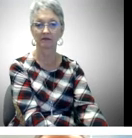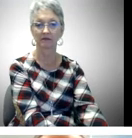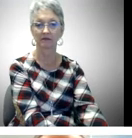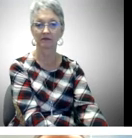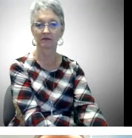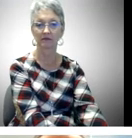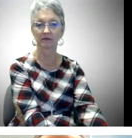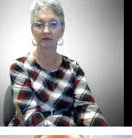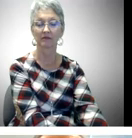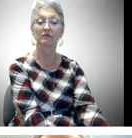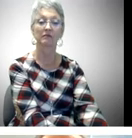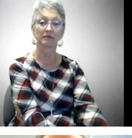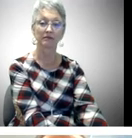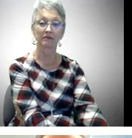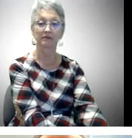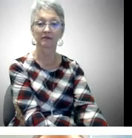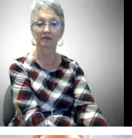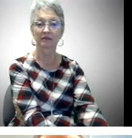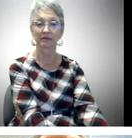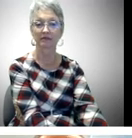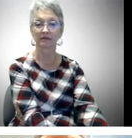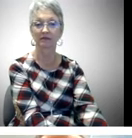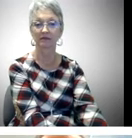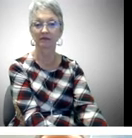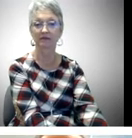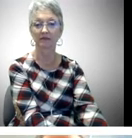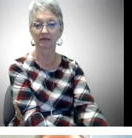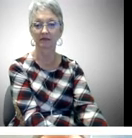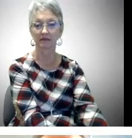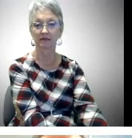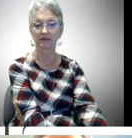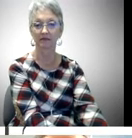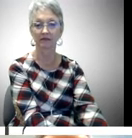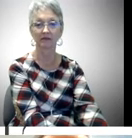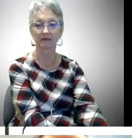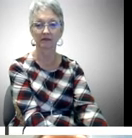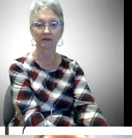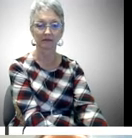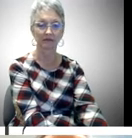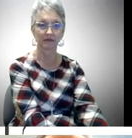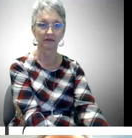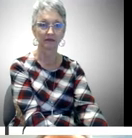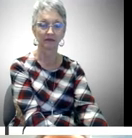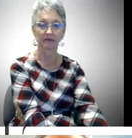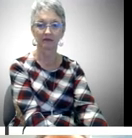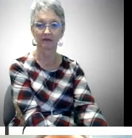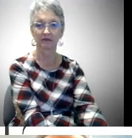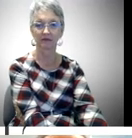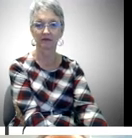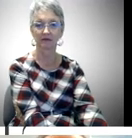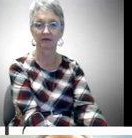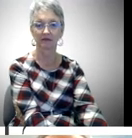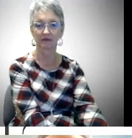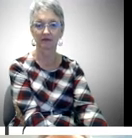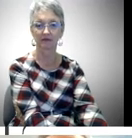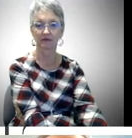and not the supporter. And I want to change our form to say that, so it's real clear that people know it up front. Then the next step is